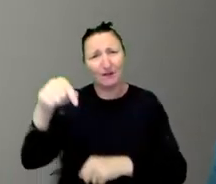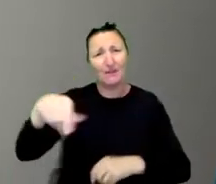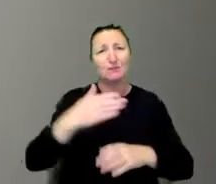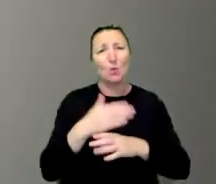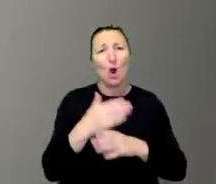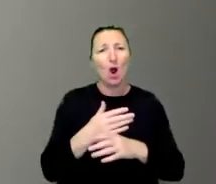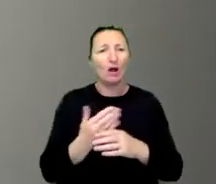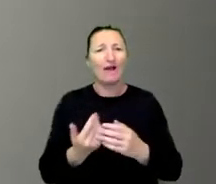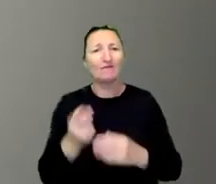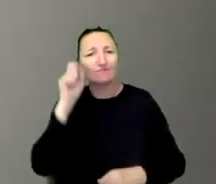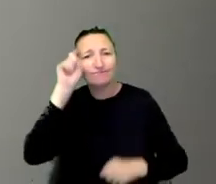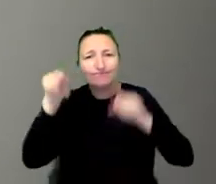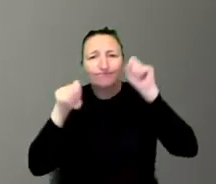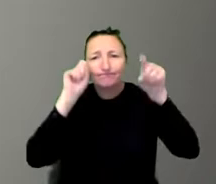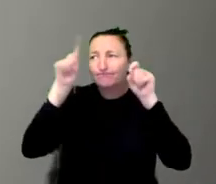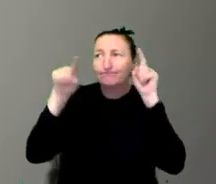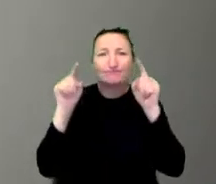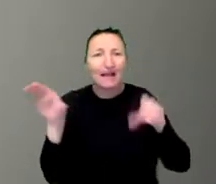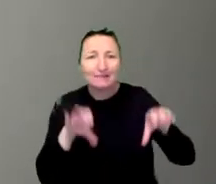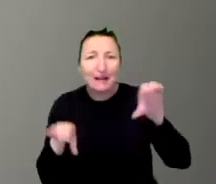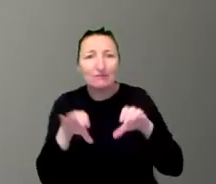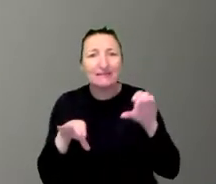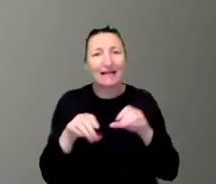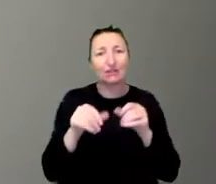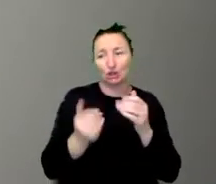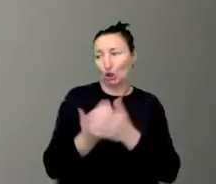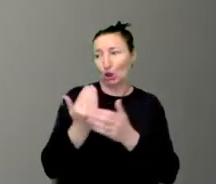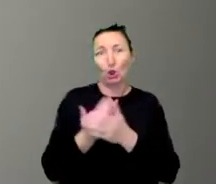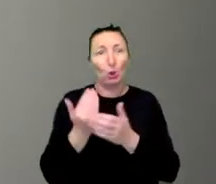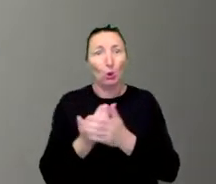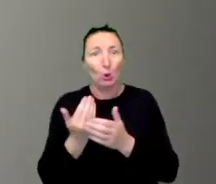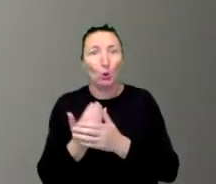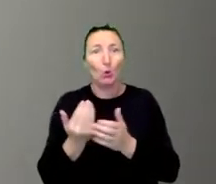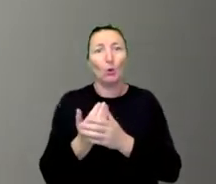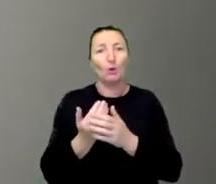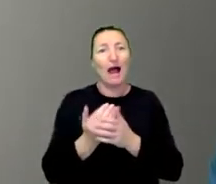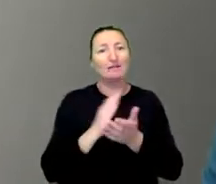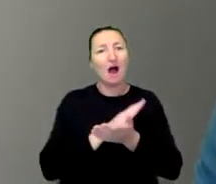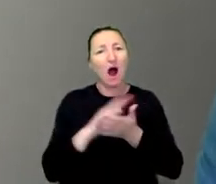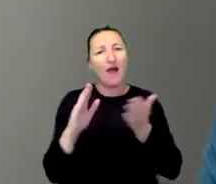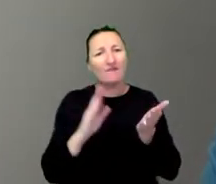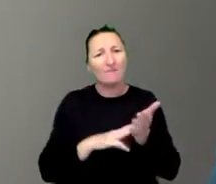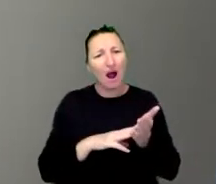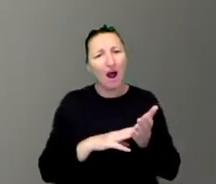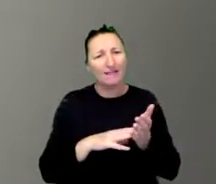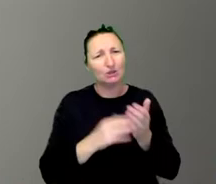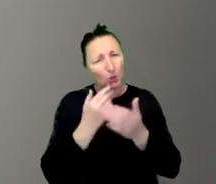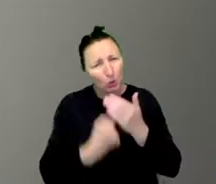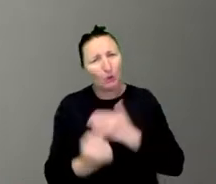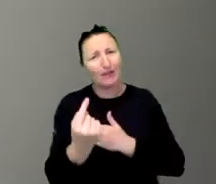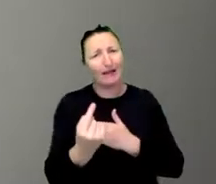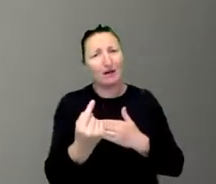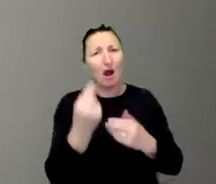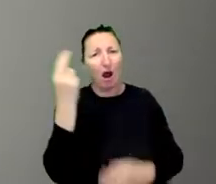support artistic experimentation with advanced technologies. And Hivemind is a really unique artist-led infrastructure that's been